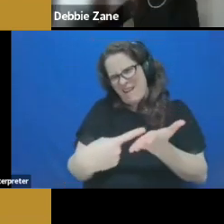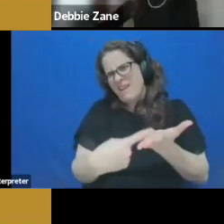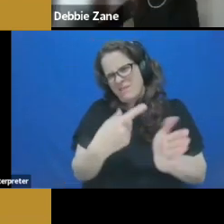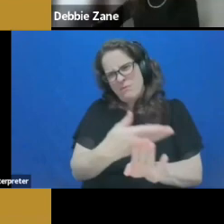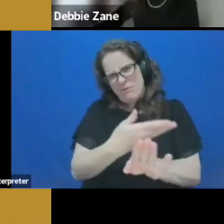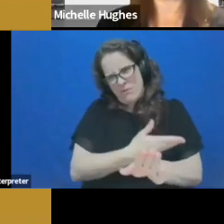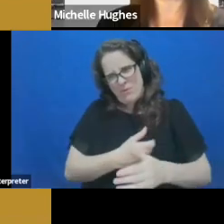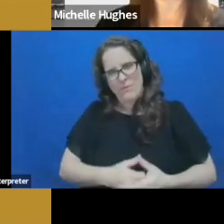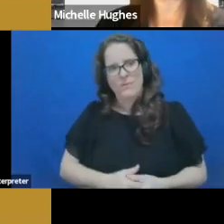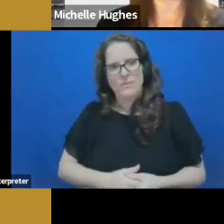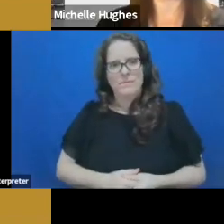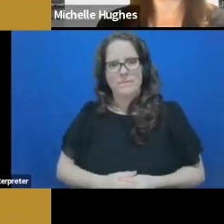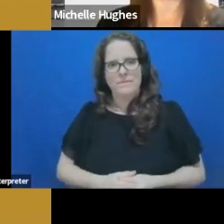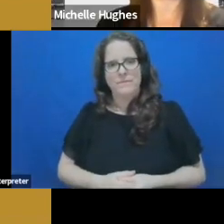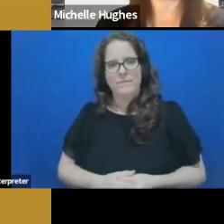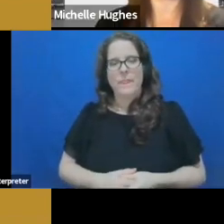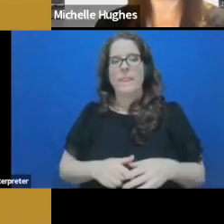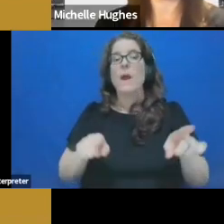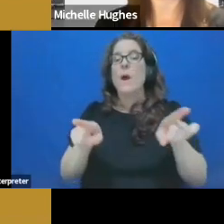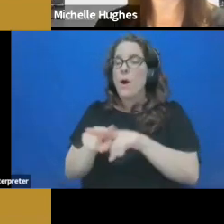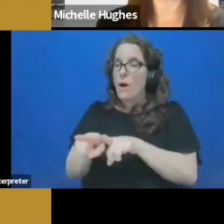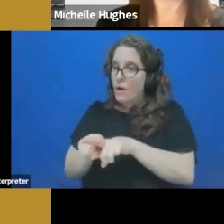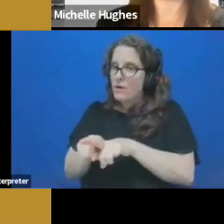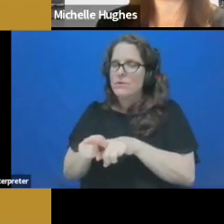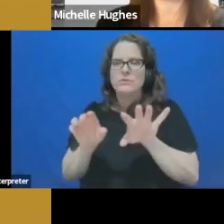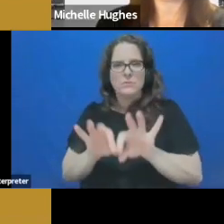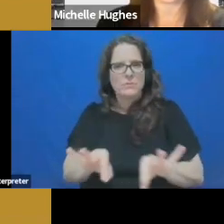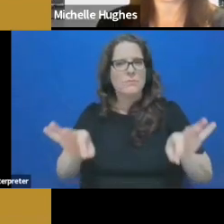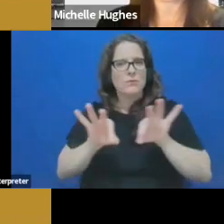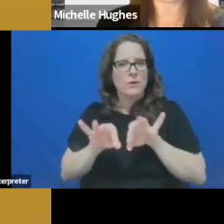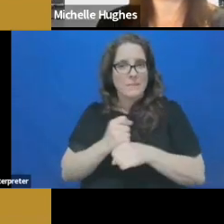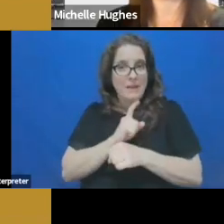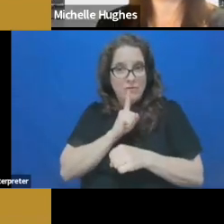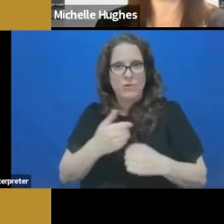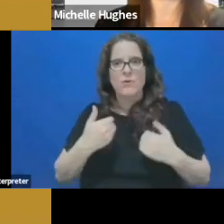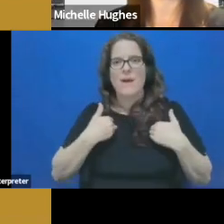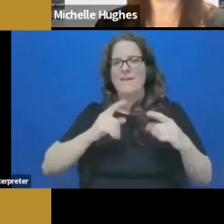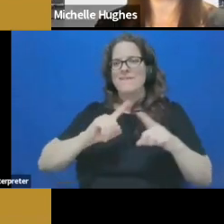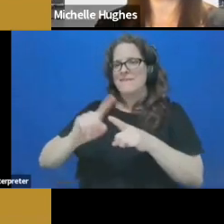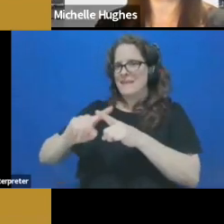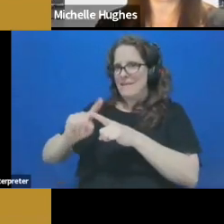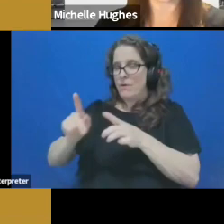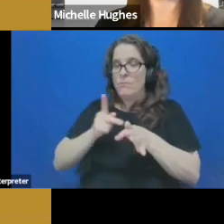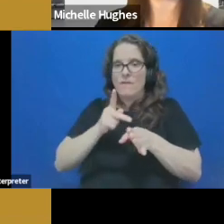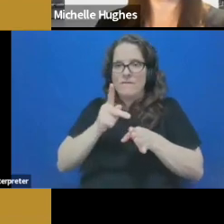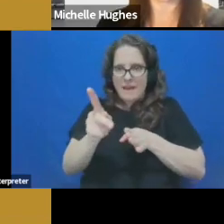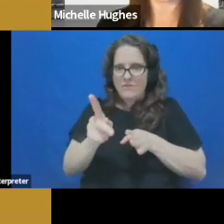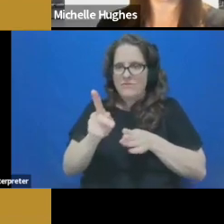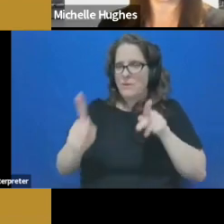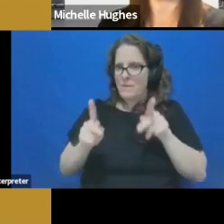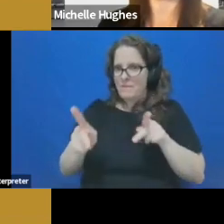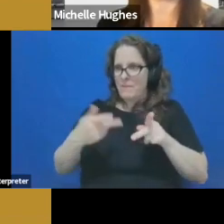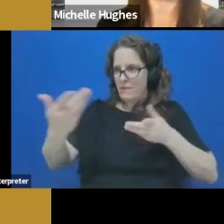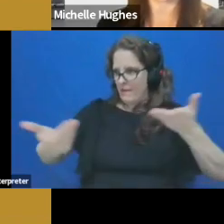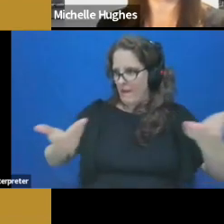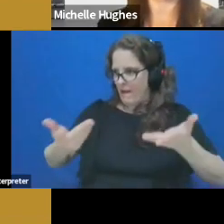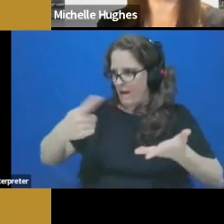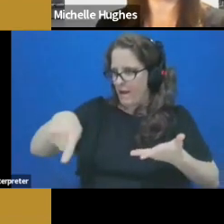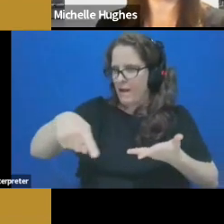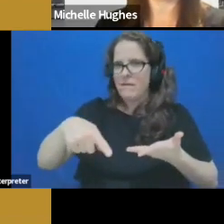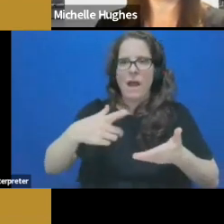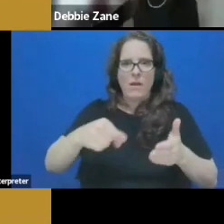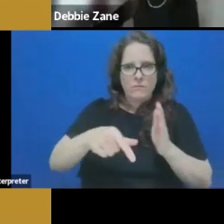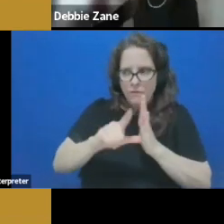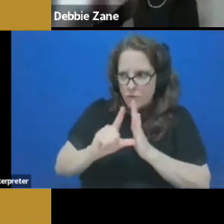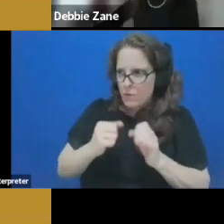make sure you have all of the right representatives and professionals in place and review their capacity and engagement on a regular